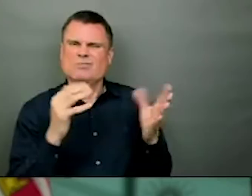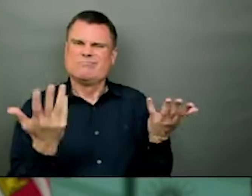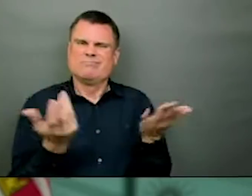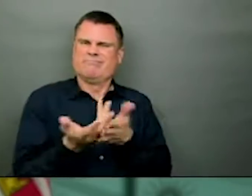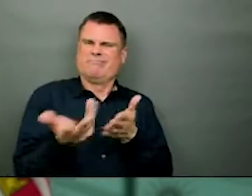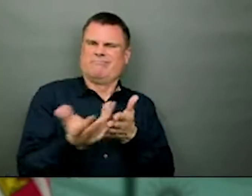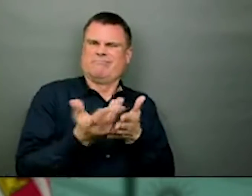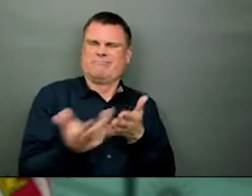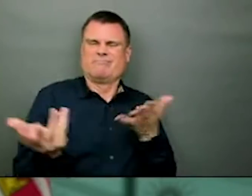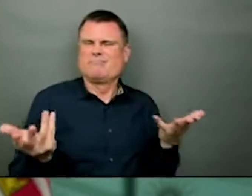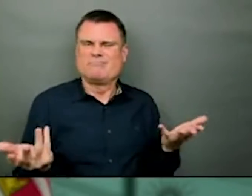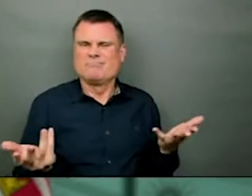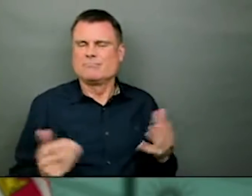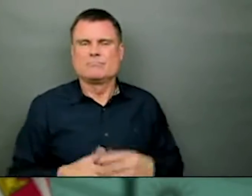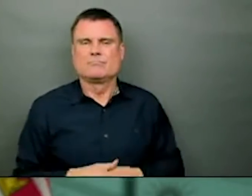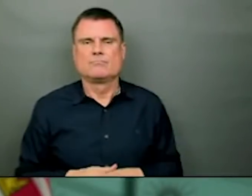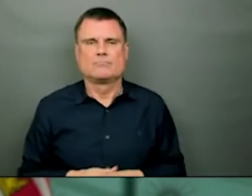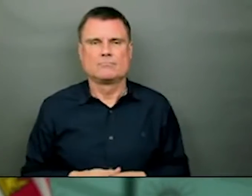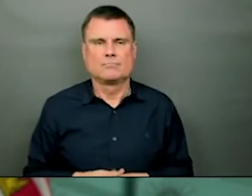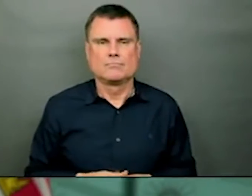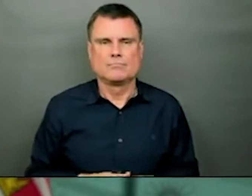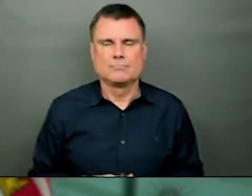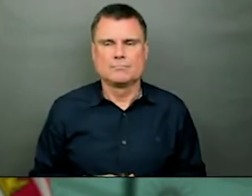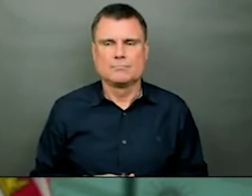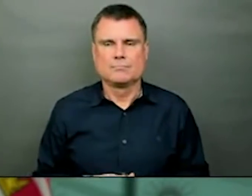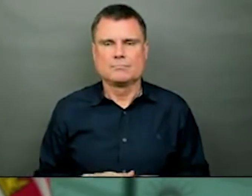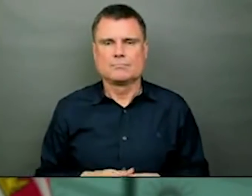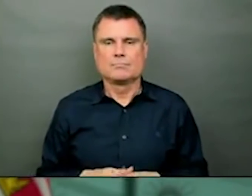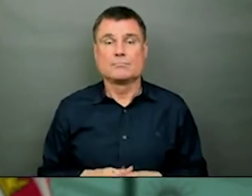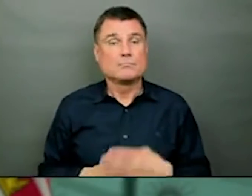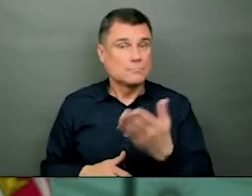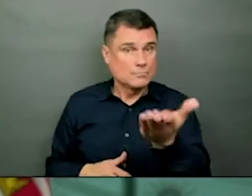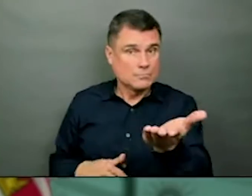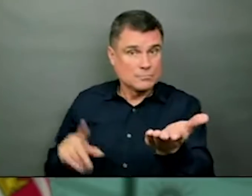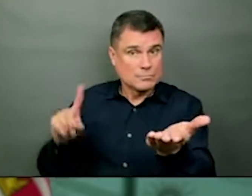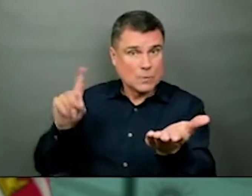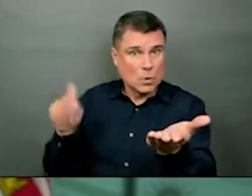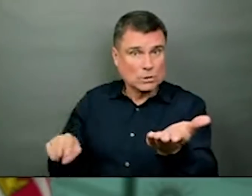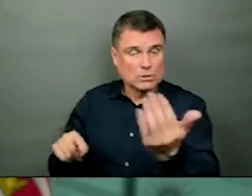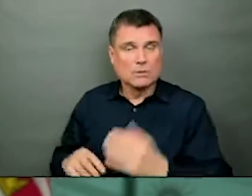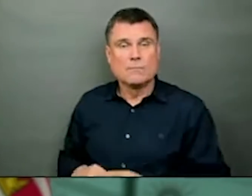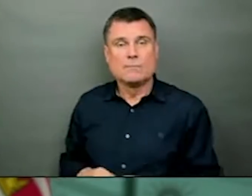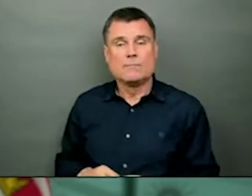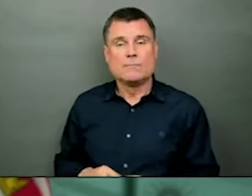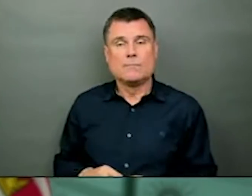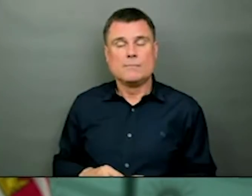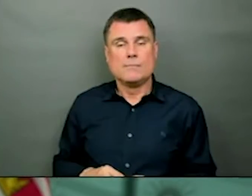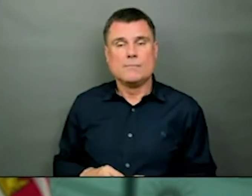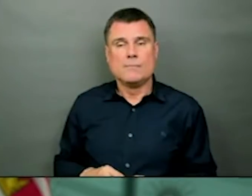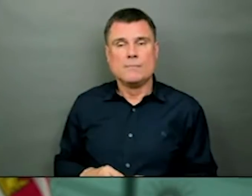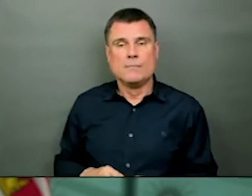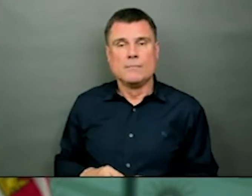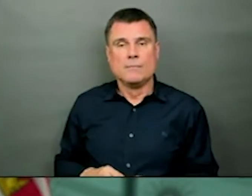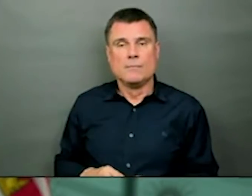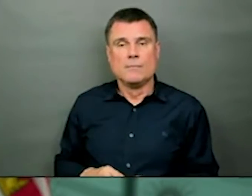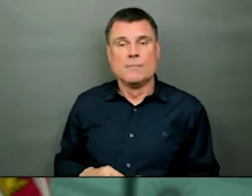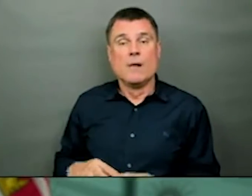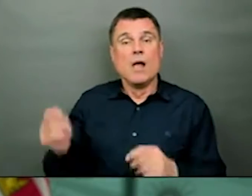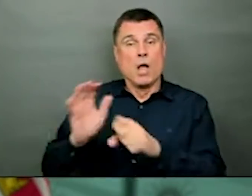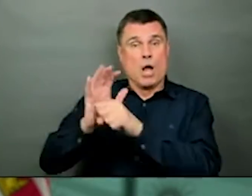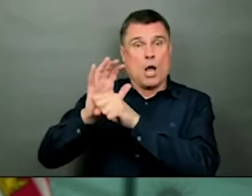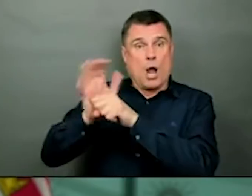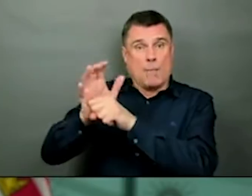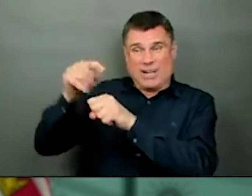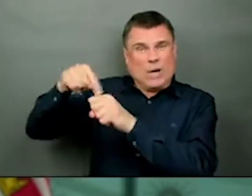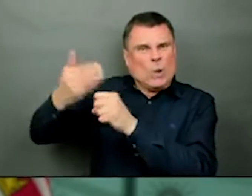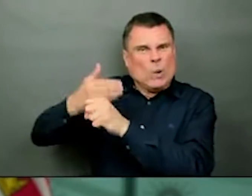concerning modeling about a third wave. They're warning that we could see up to 7 times the number of daily infections we're seeing now by the spring if these variants do take hold.